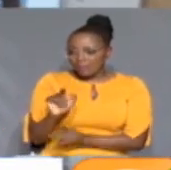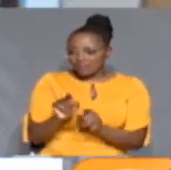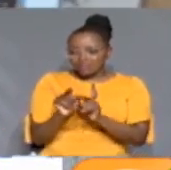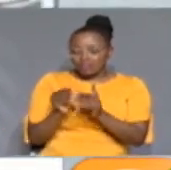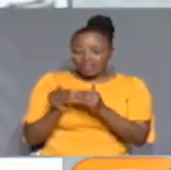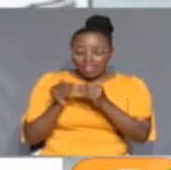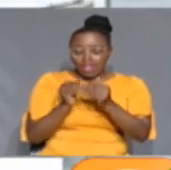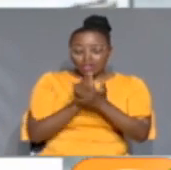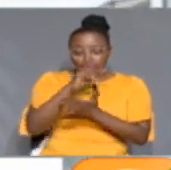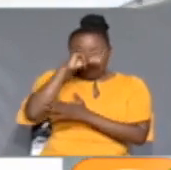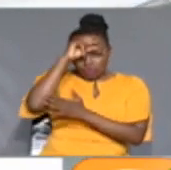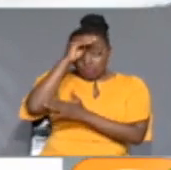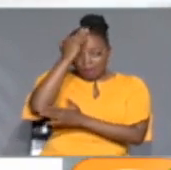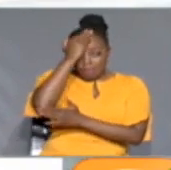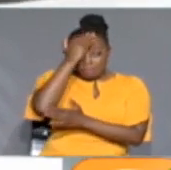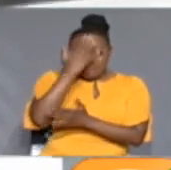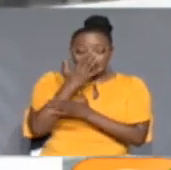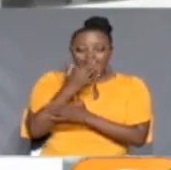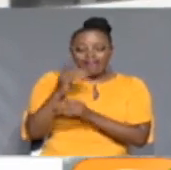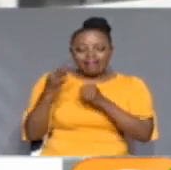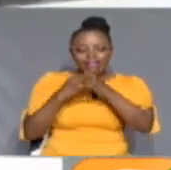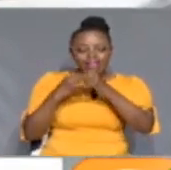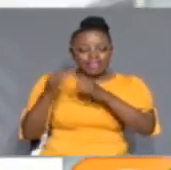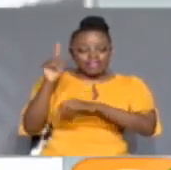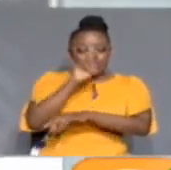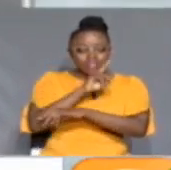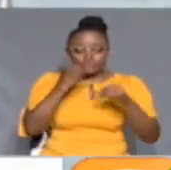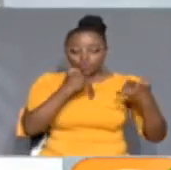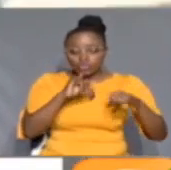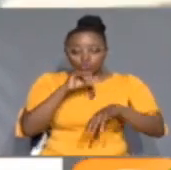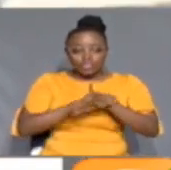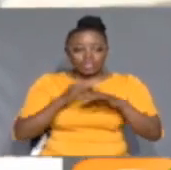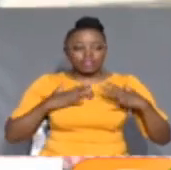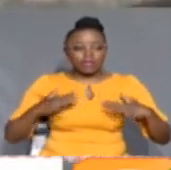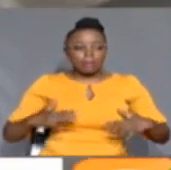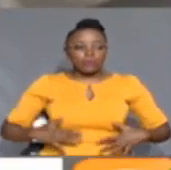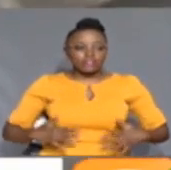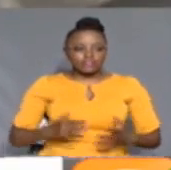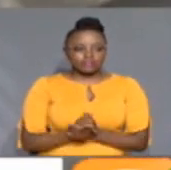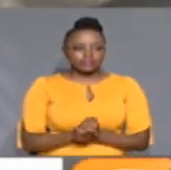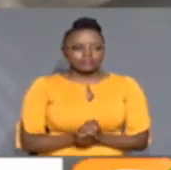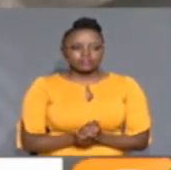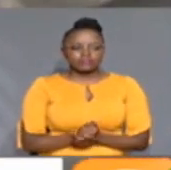the Kenyan government, Monday marks day 8 of the retrieval operation. Raquel Moigai, Citizen TV.